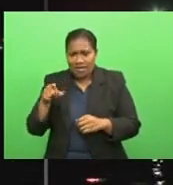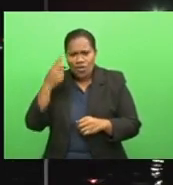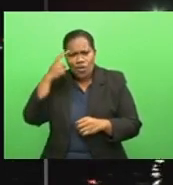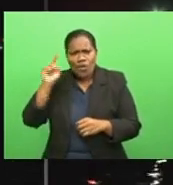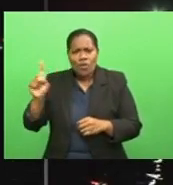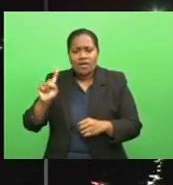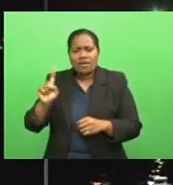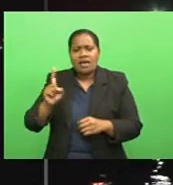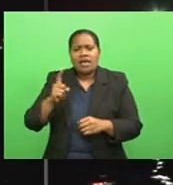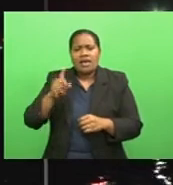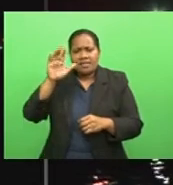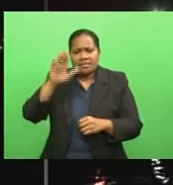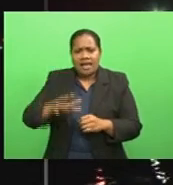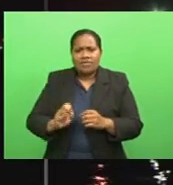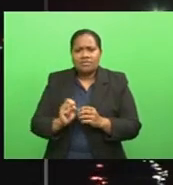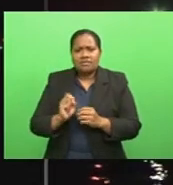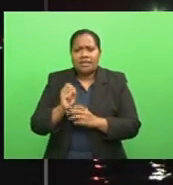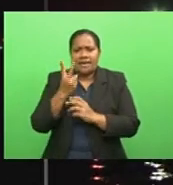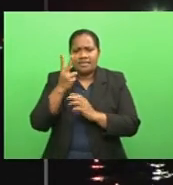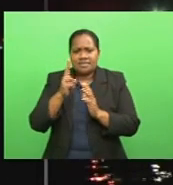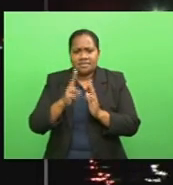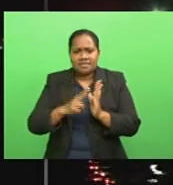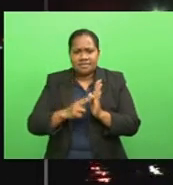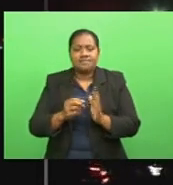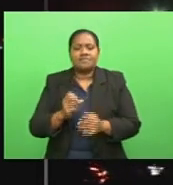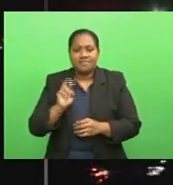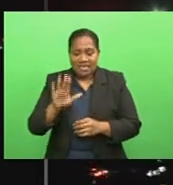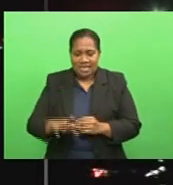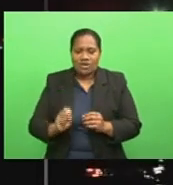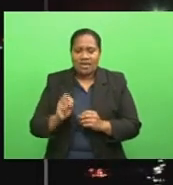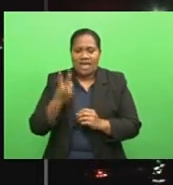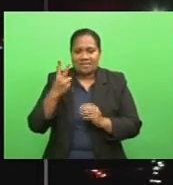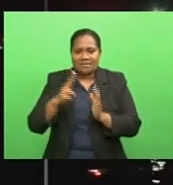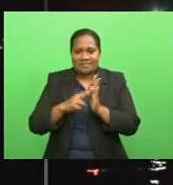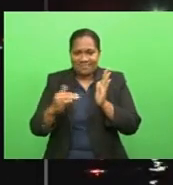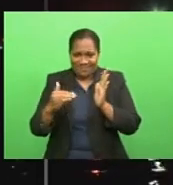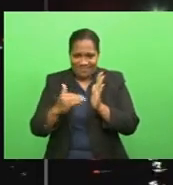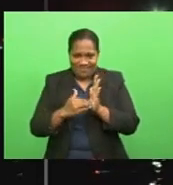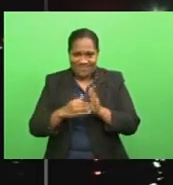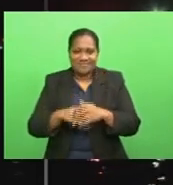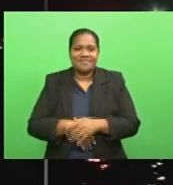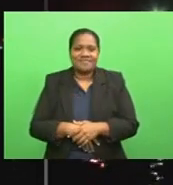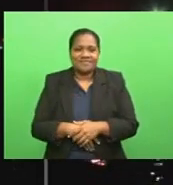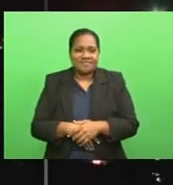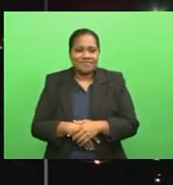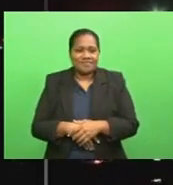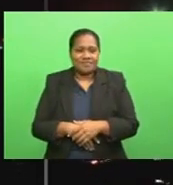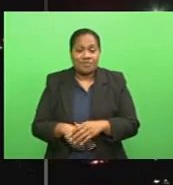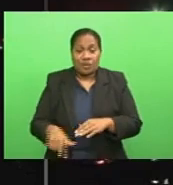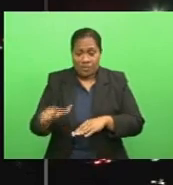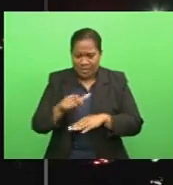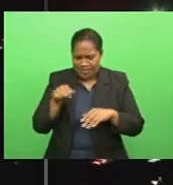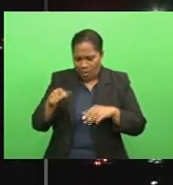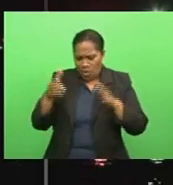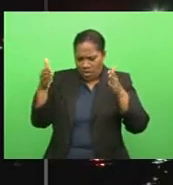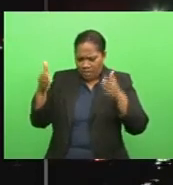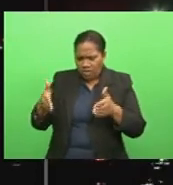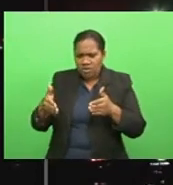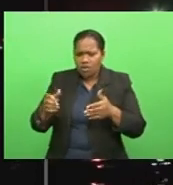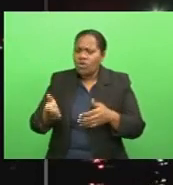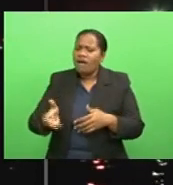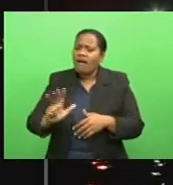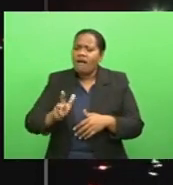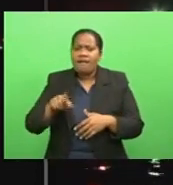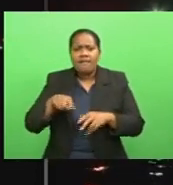even tougher for the differently abled, the fragrant soy candle company in the land down under focuses on hiring young people